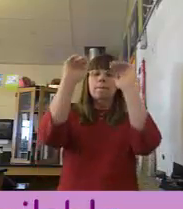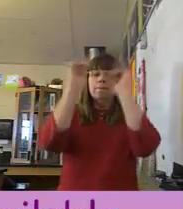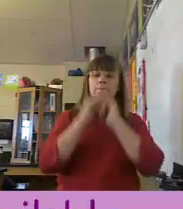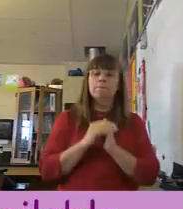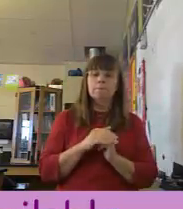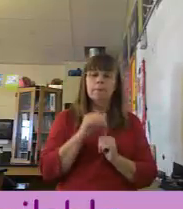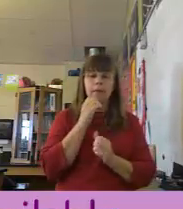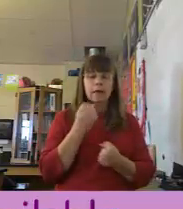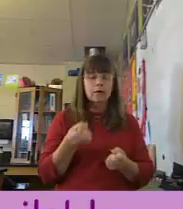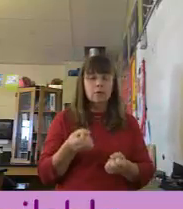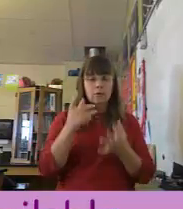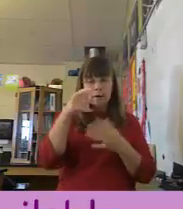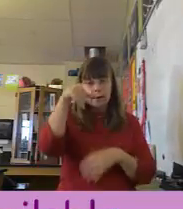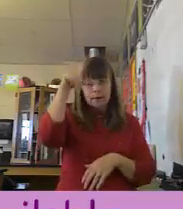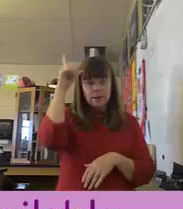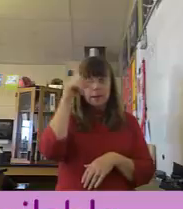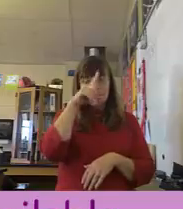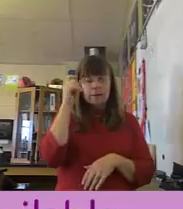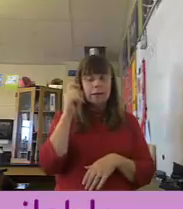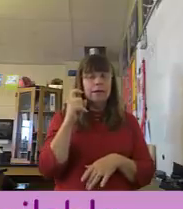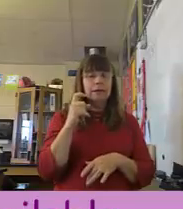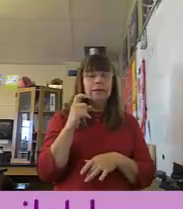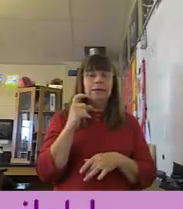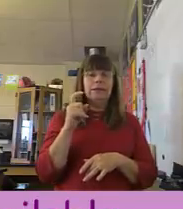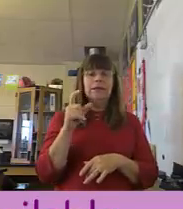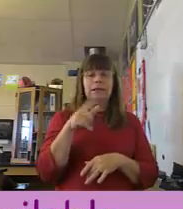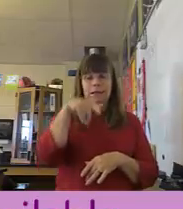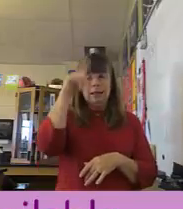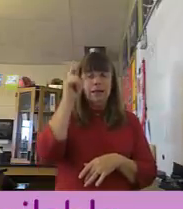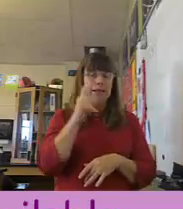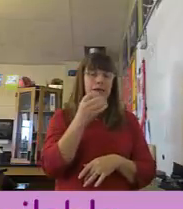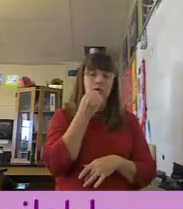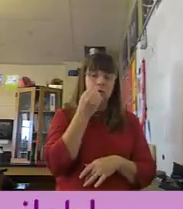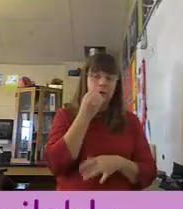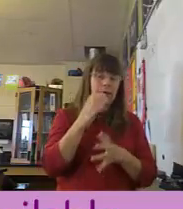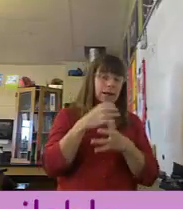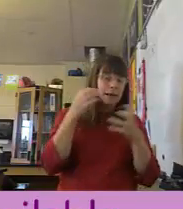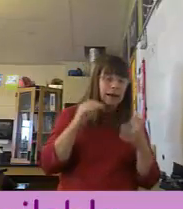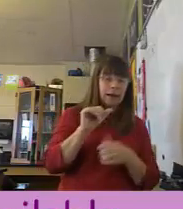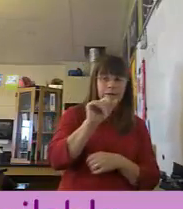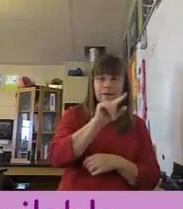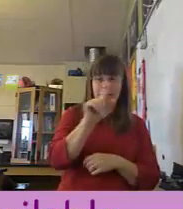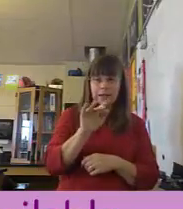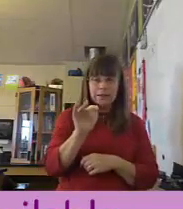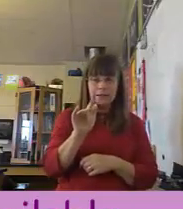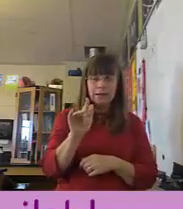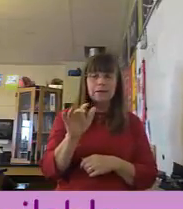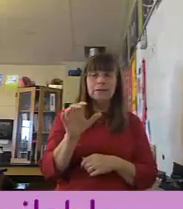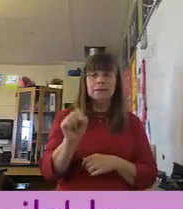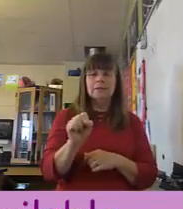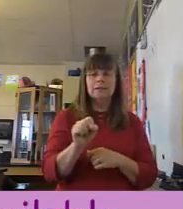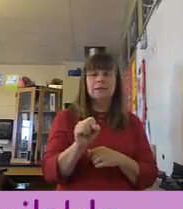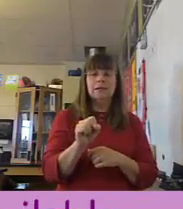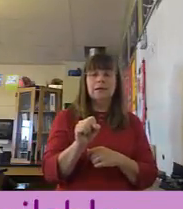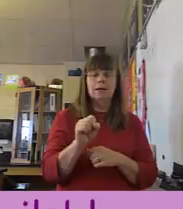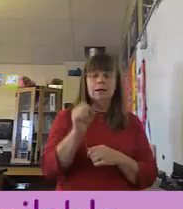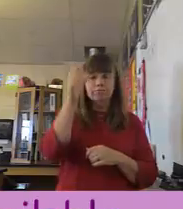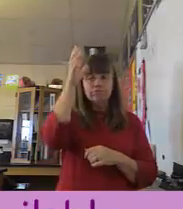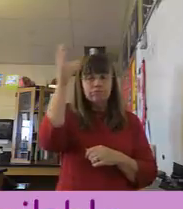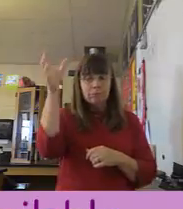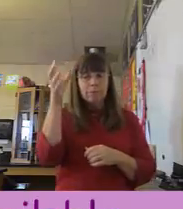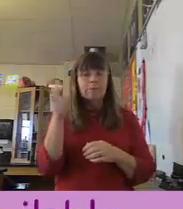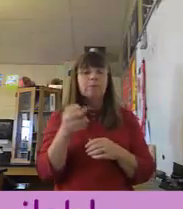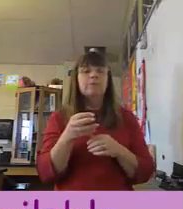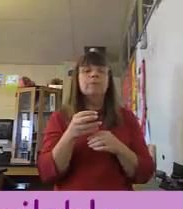because the lions need to eat a lot of gazelles to get the energy that they need, because they're only getting 10% of the